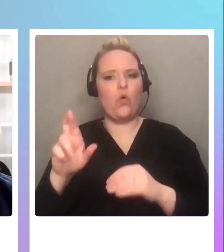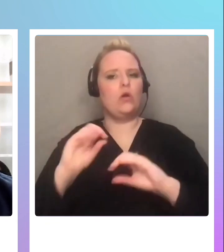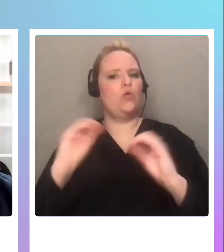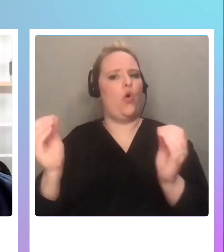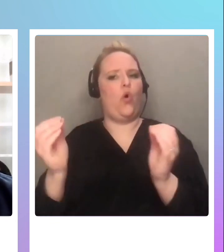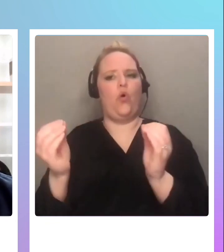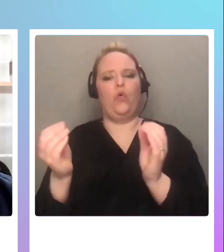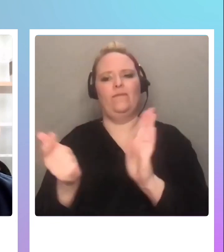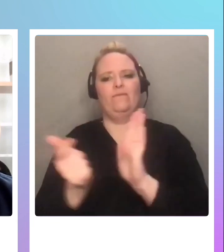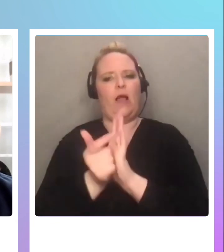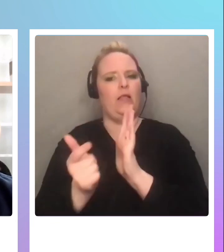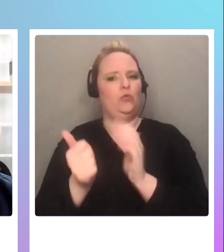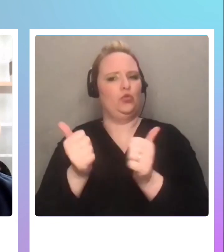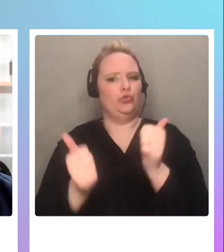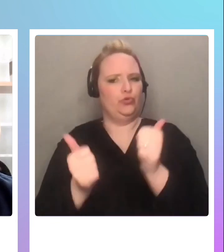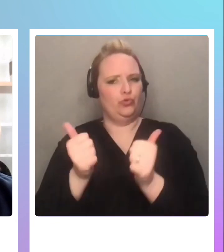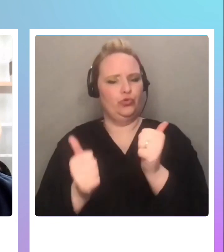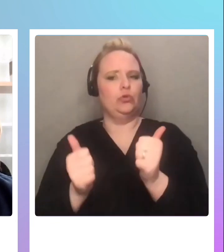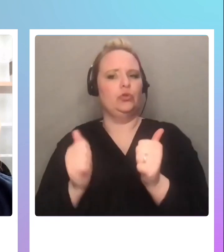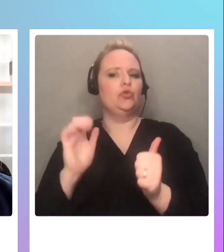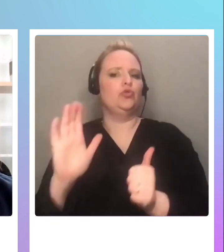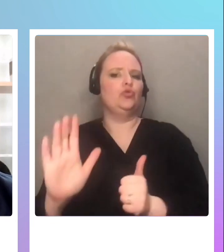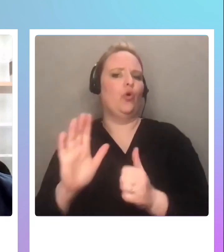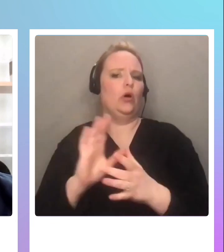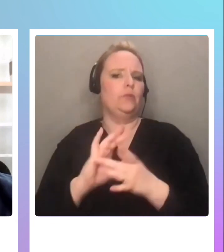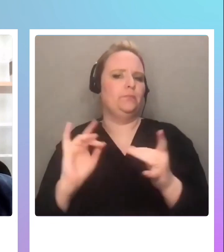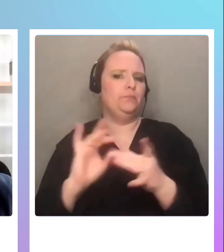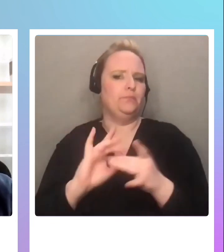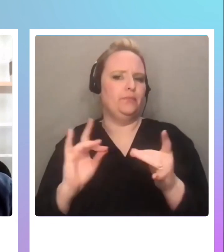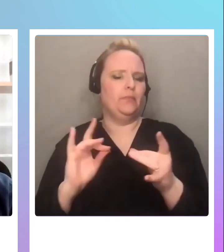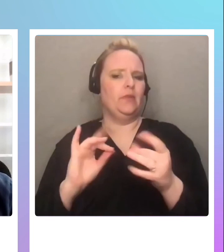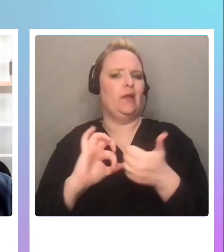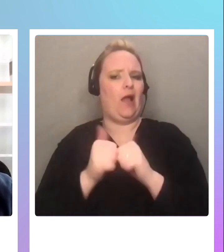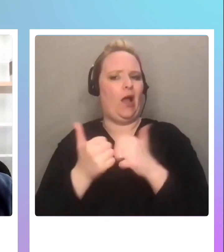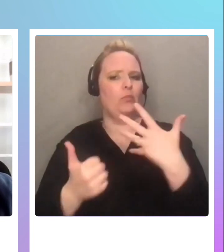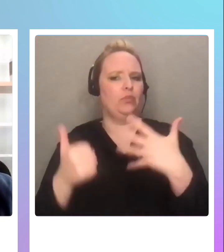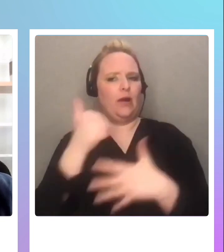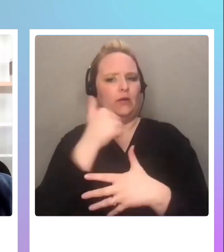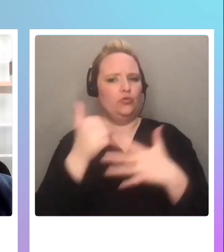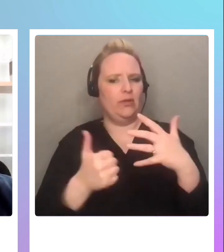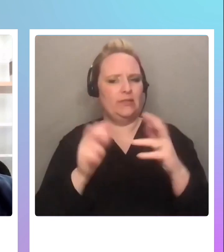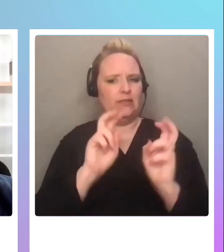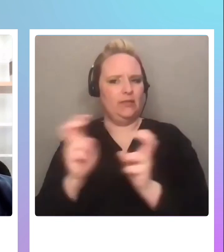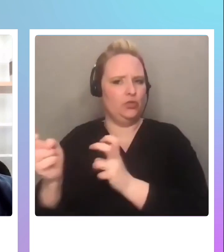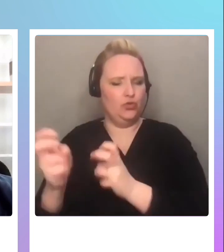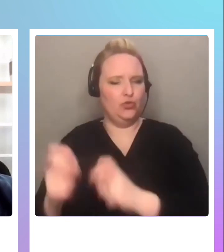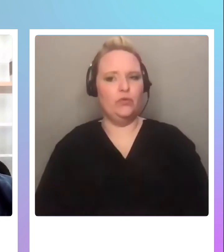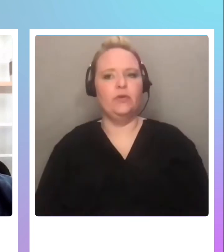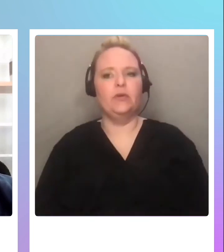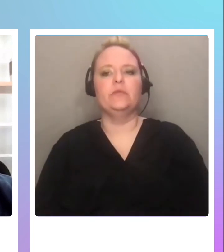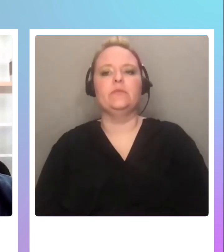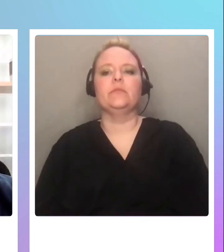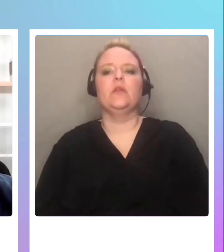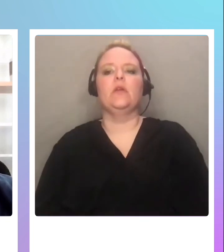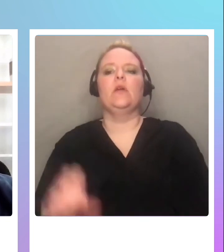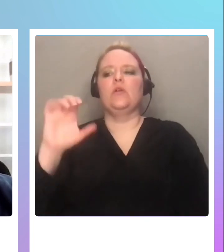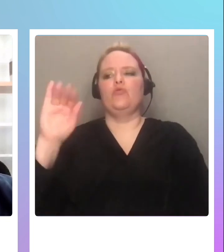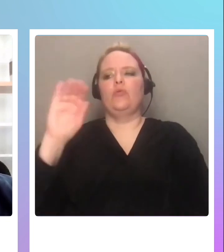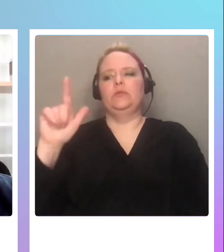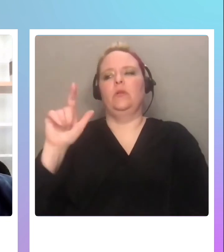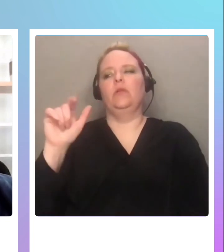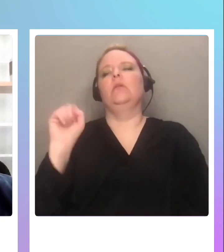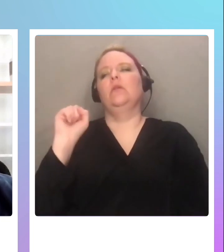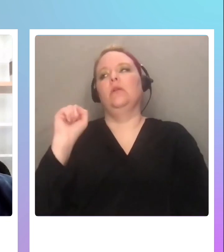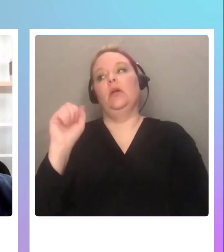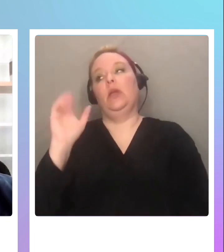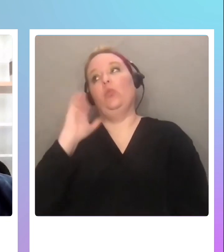at all? Interested to hear your take on how to prioritize issues found by QA. Oh, okay. Well, yeah, it would be